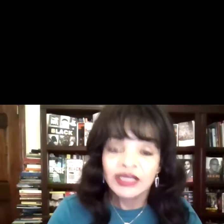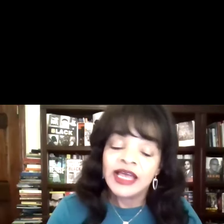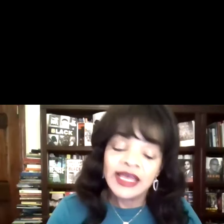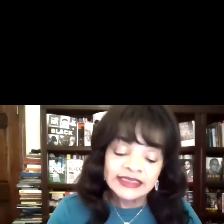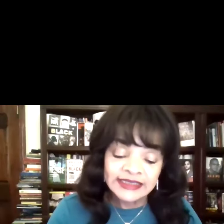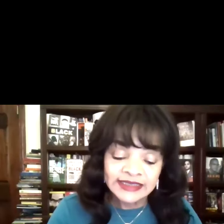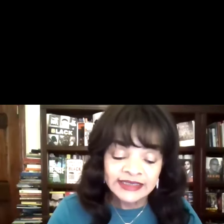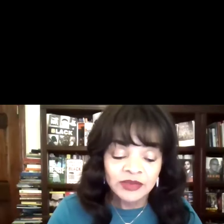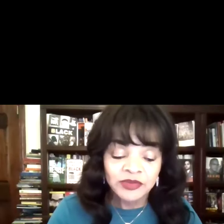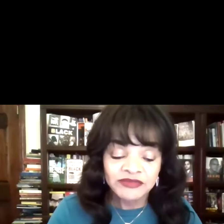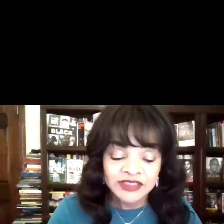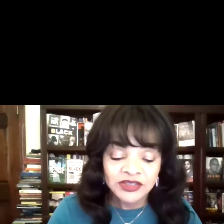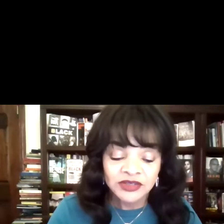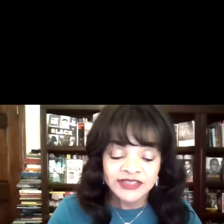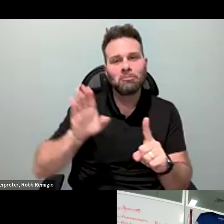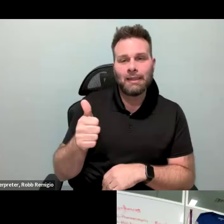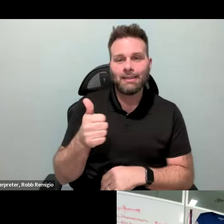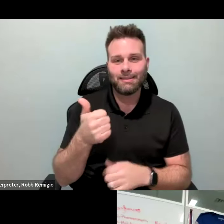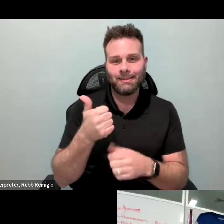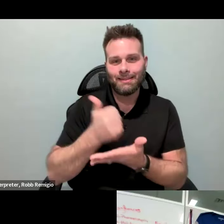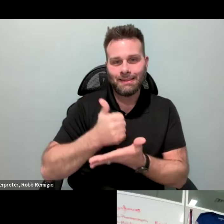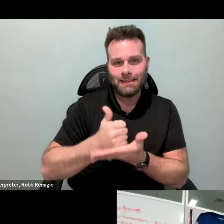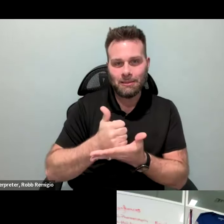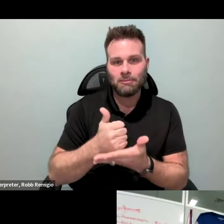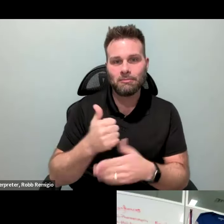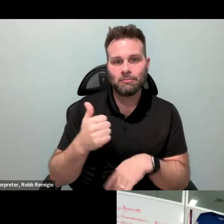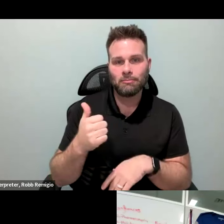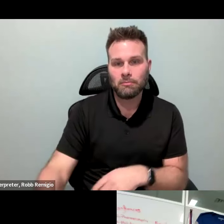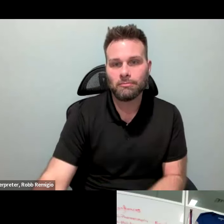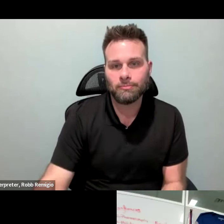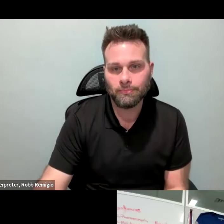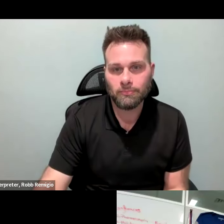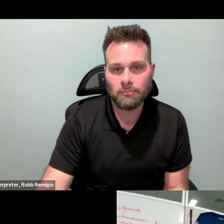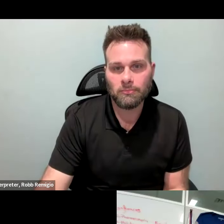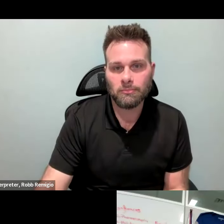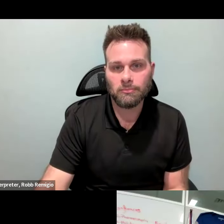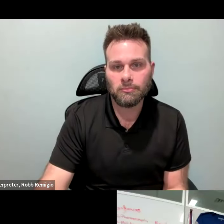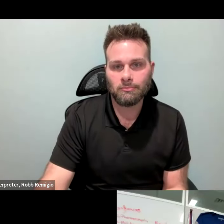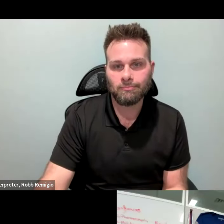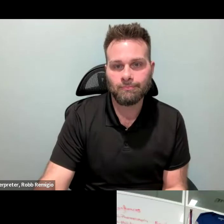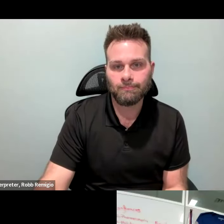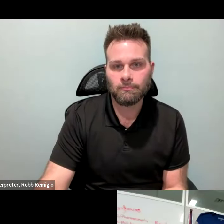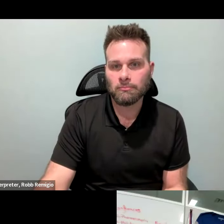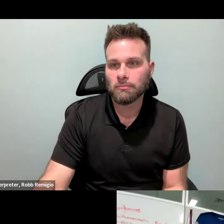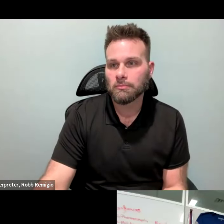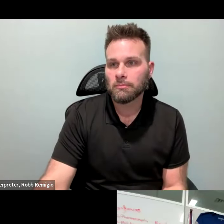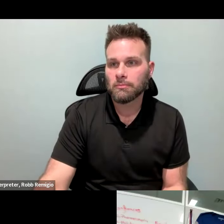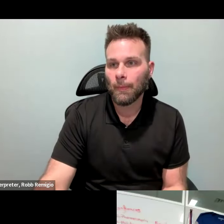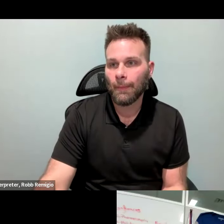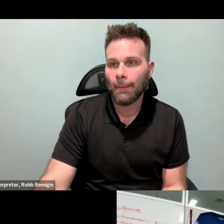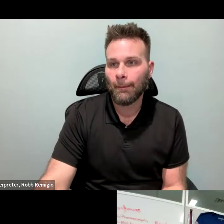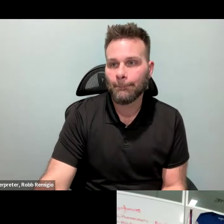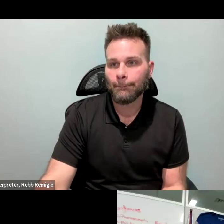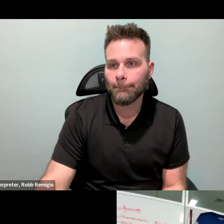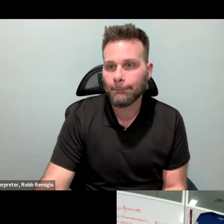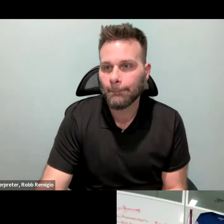Hospital, an assistant professor of psychiatry at Harvard Medical School, a former Commonwealth Fund fellow